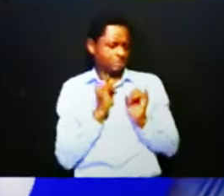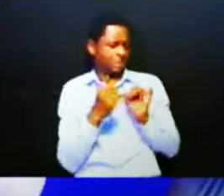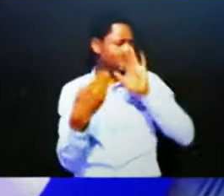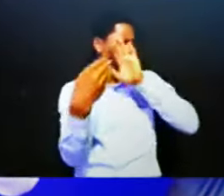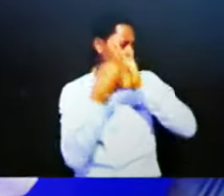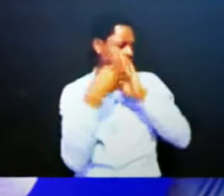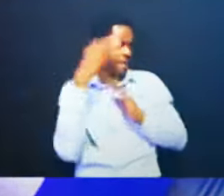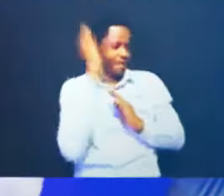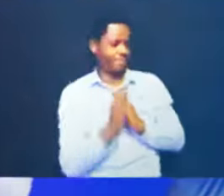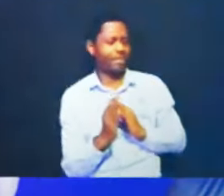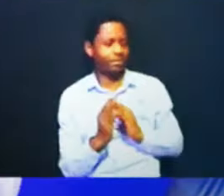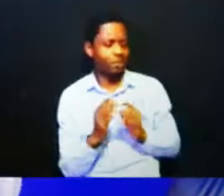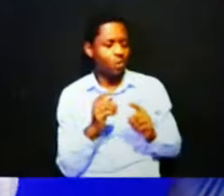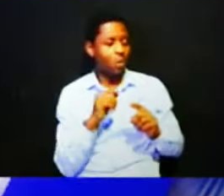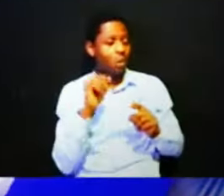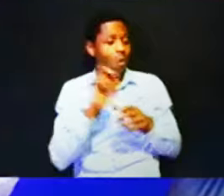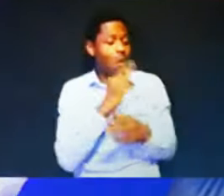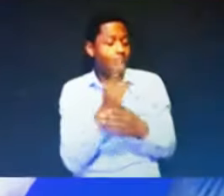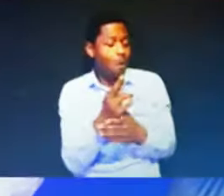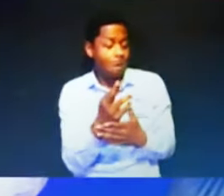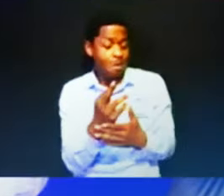Or nothing will cause my